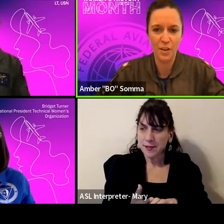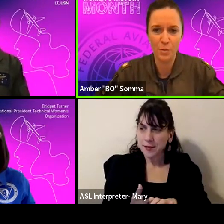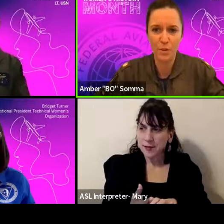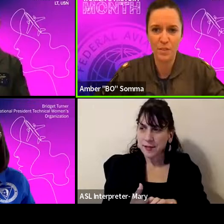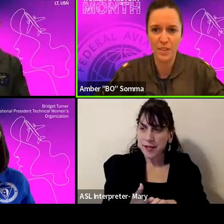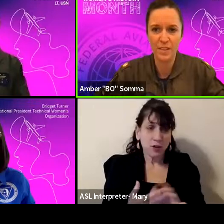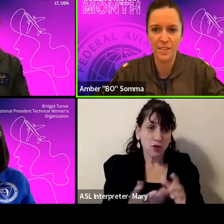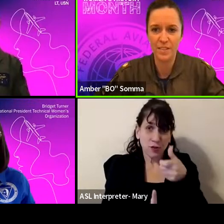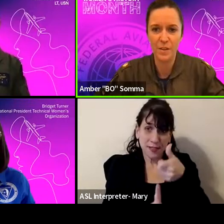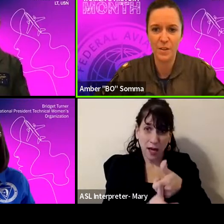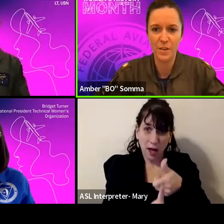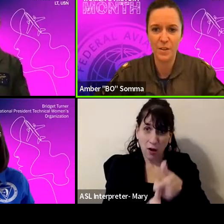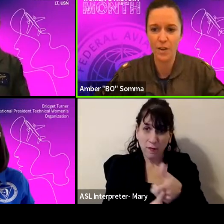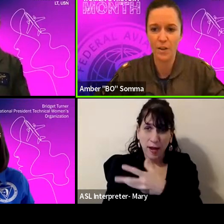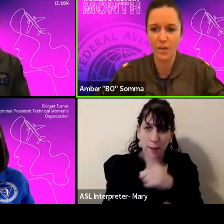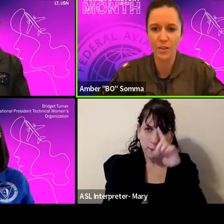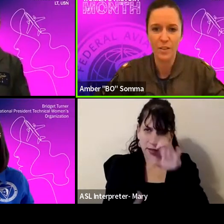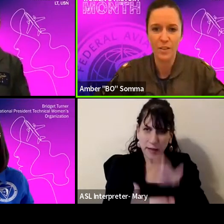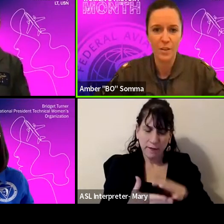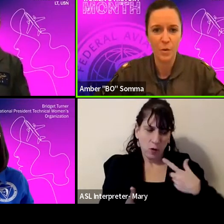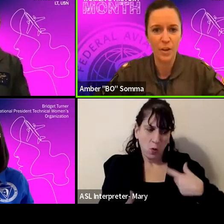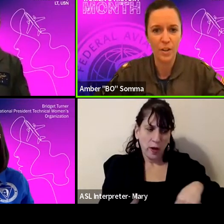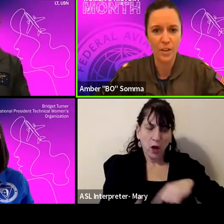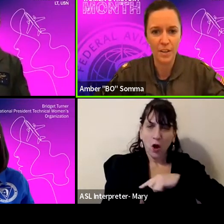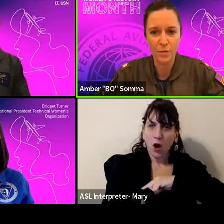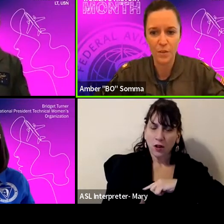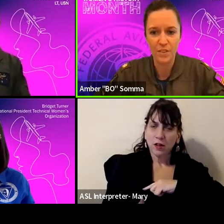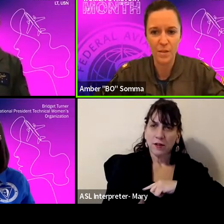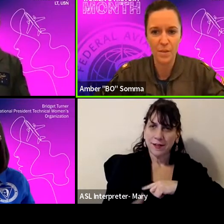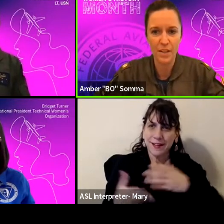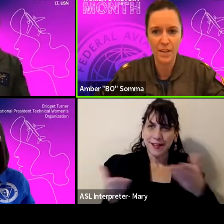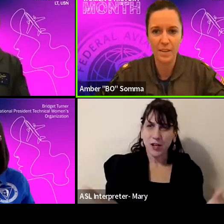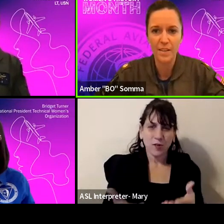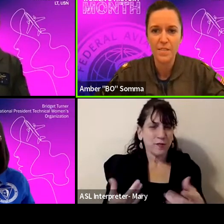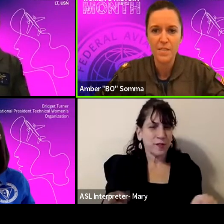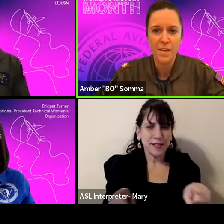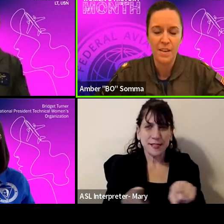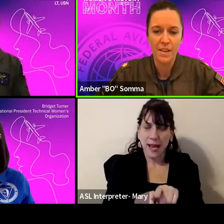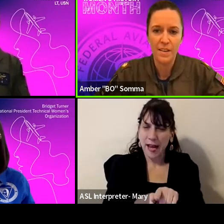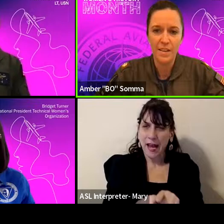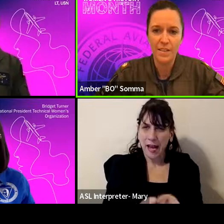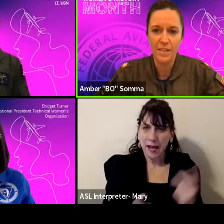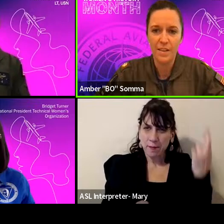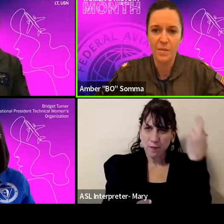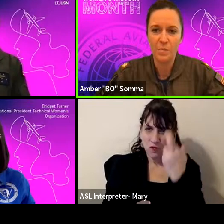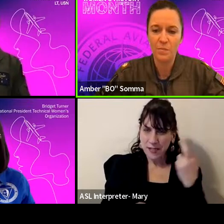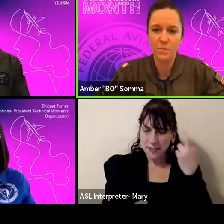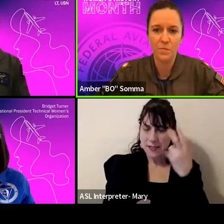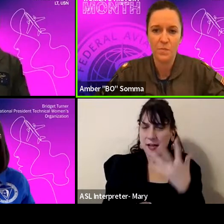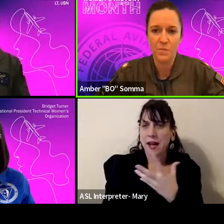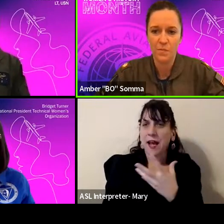yourself and believing that, you know, we're all here for the same thing. And